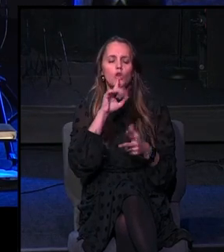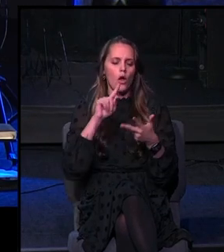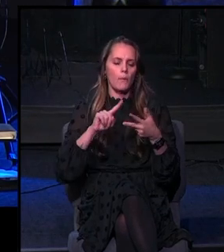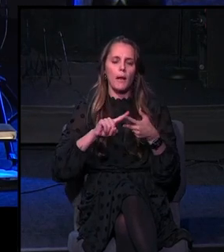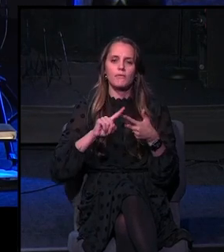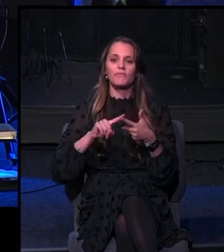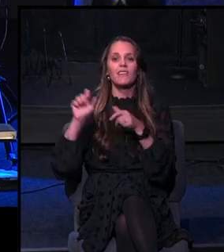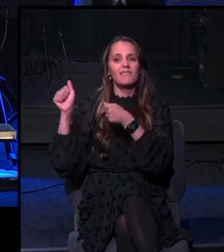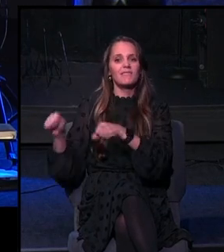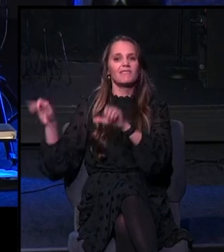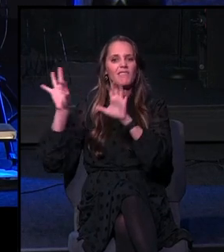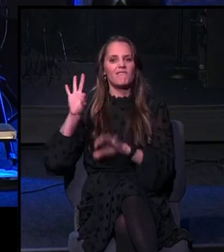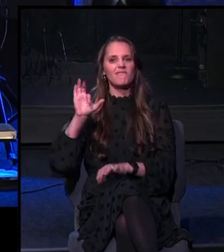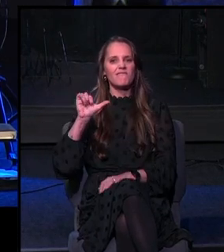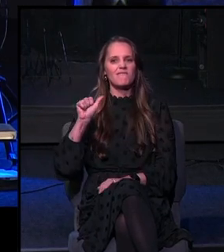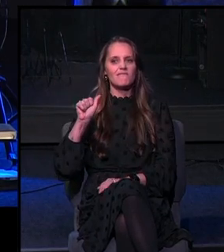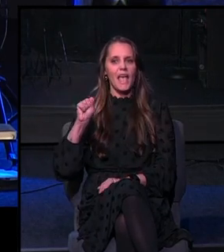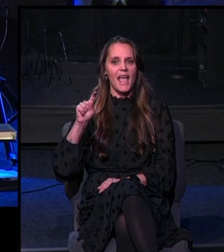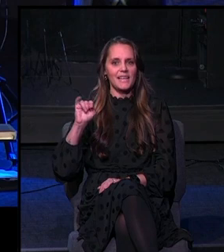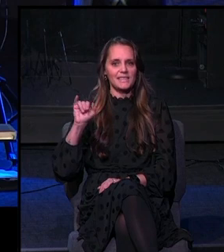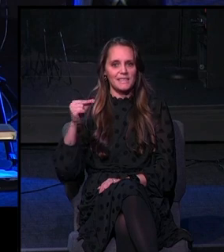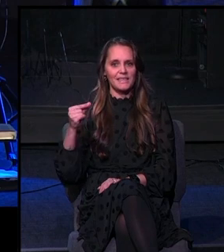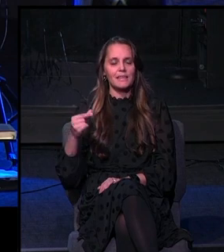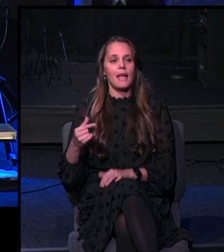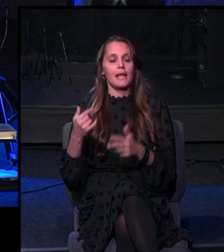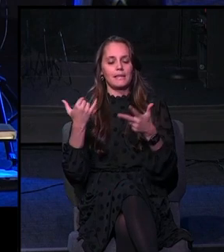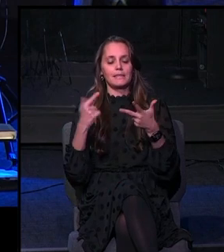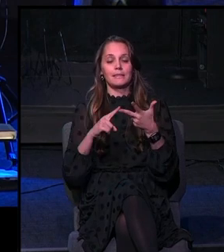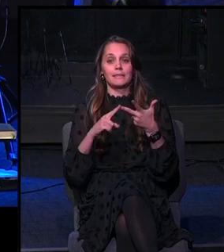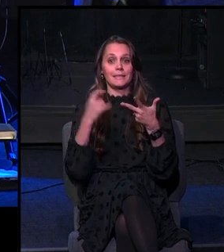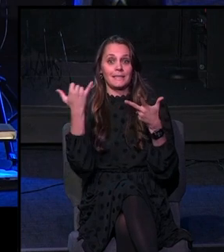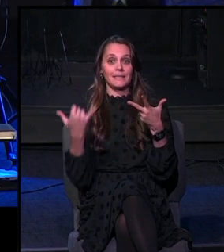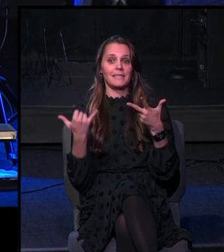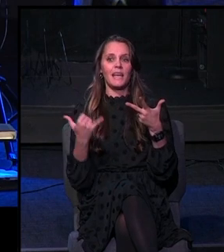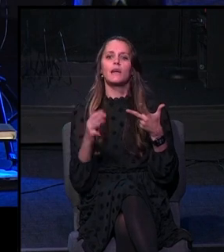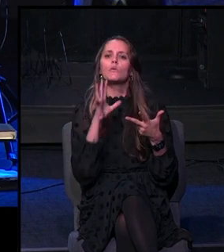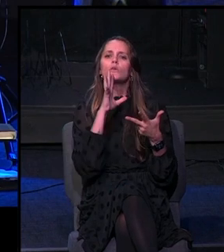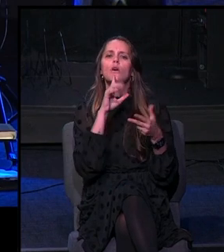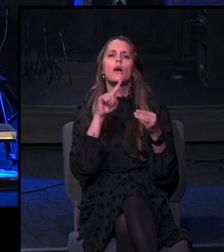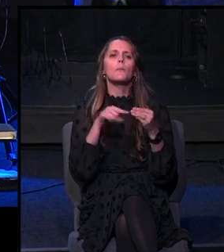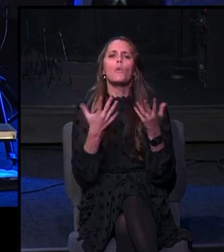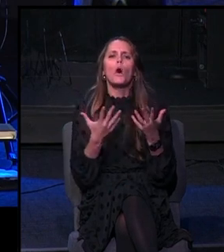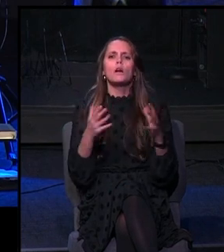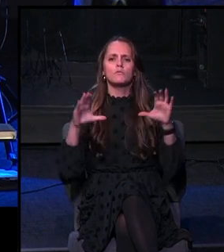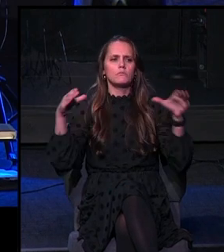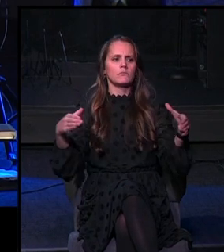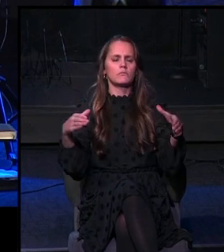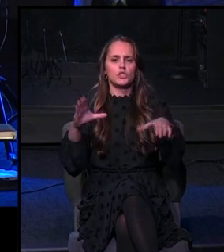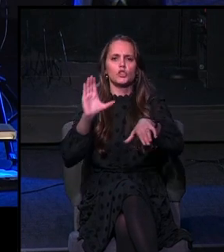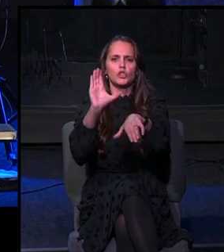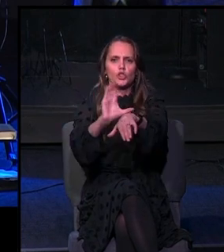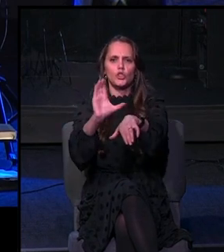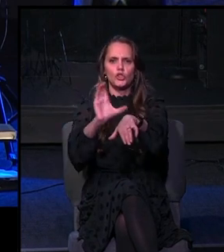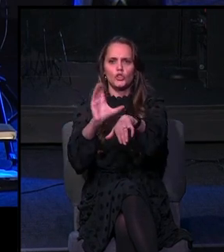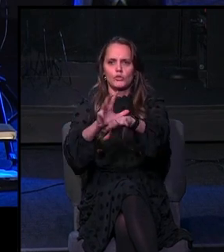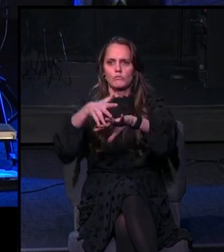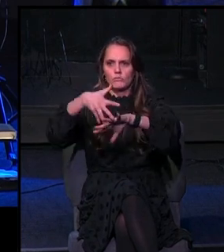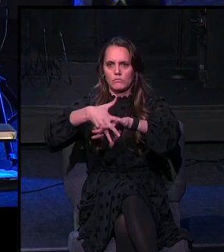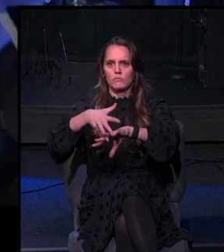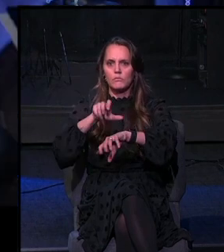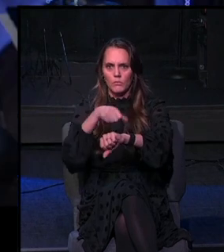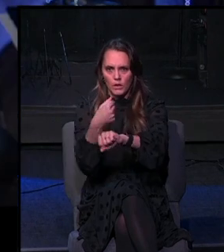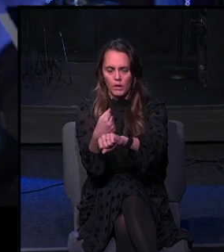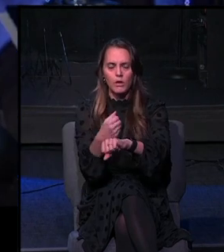fasting. Last week we talked about prayer. And today, as Carol Ann just mentioned, we're talking about the church and the church as an anchor. But I want to read this passage that this whole